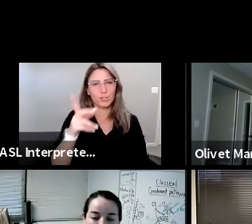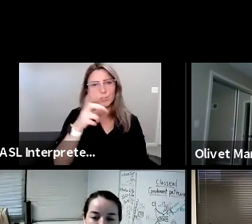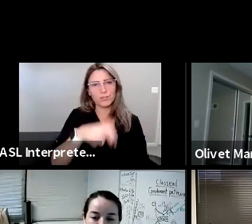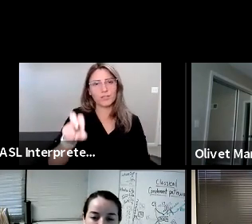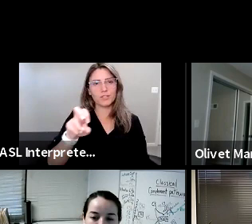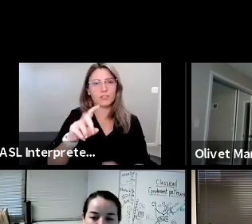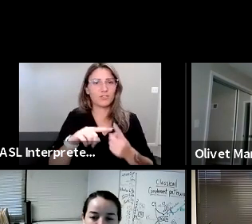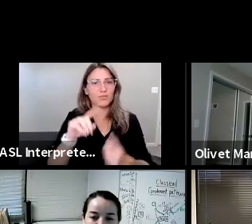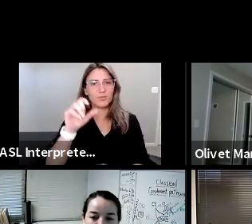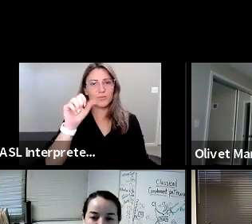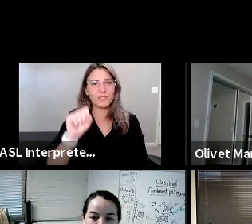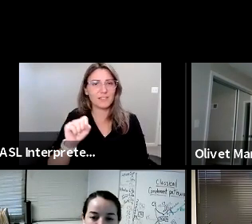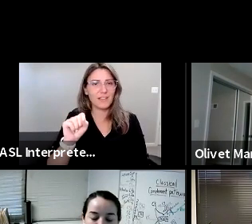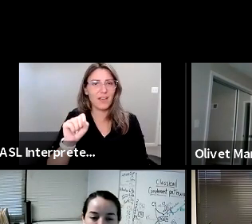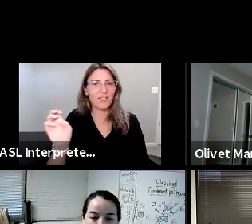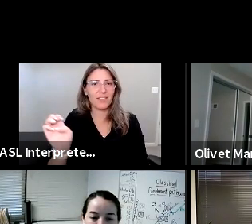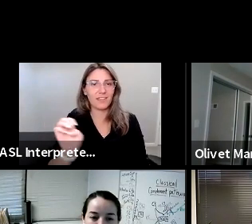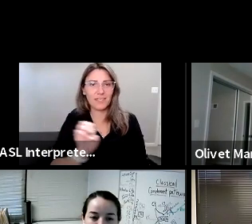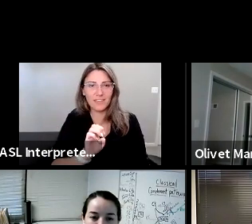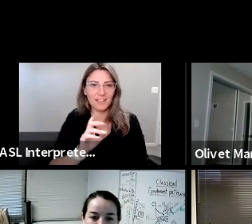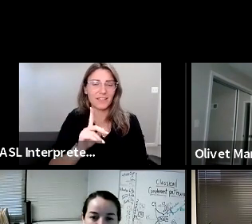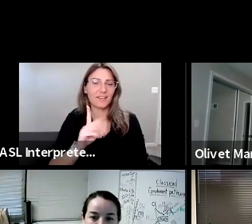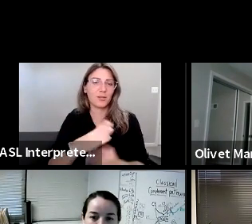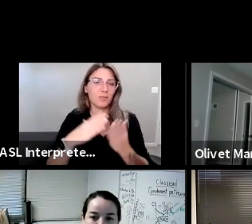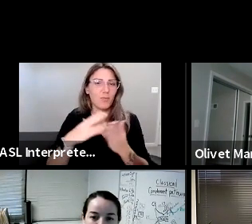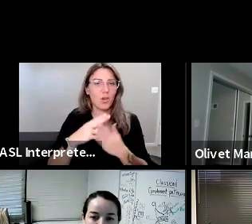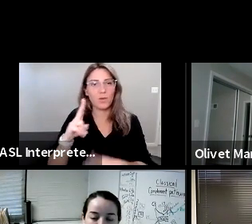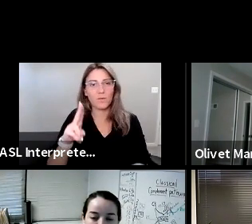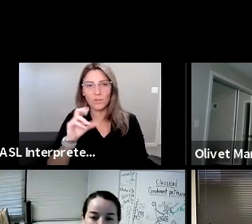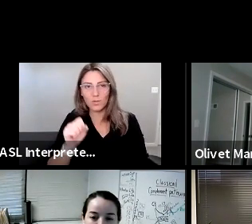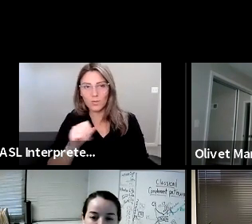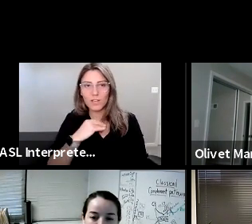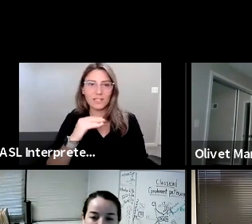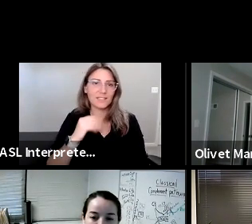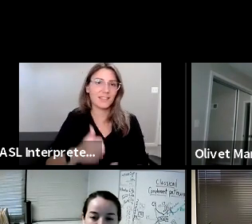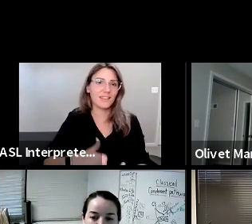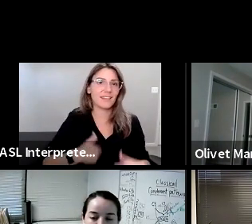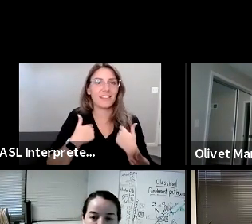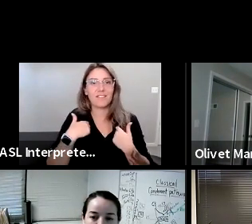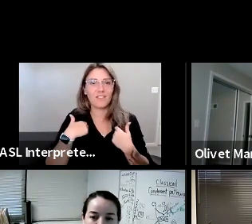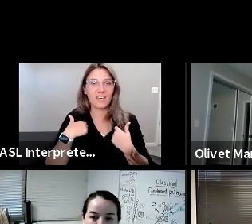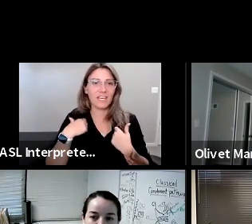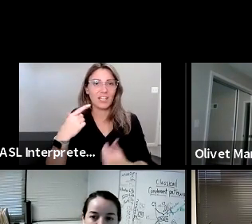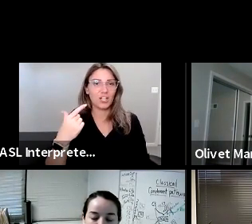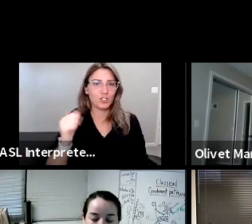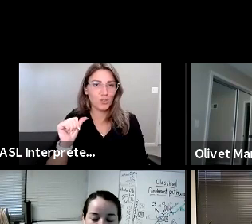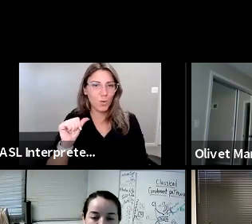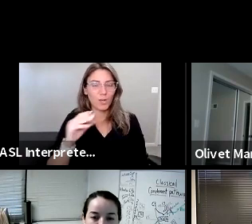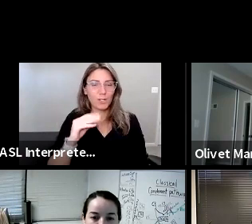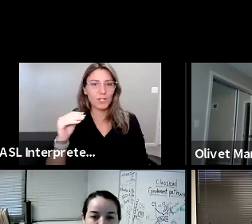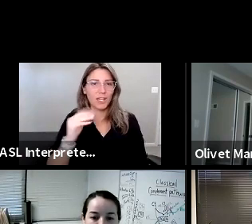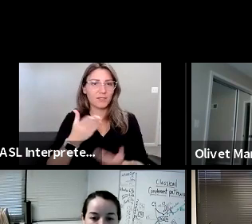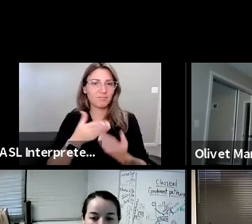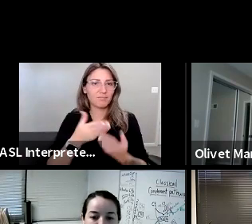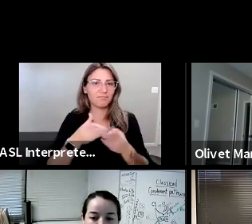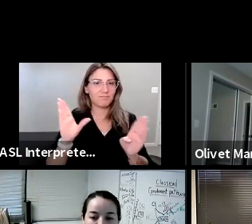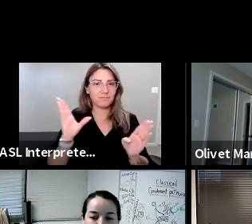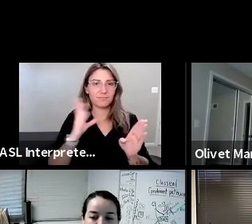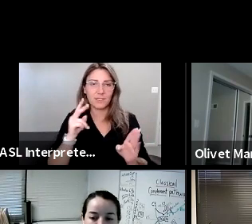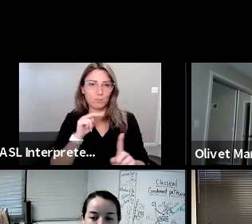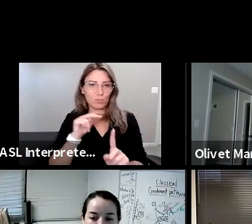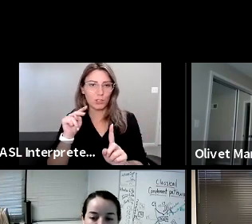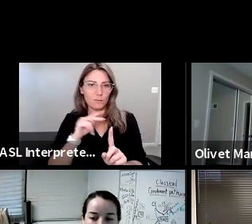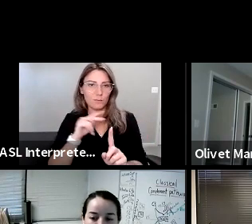to the Southeast portion of the US, living in Georgia, and just demographically, perspectives and viewpoints are